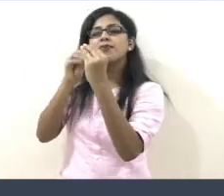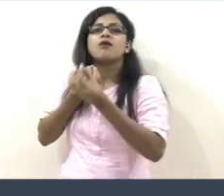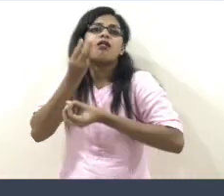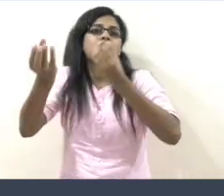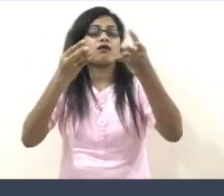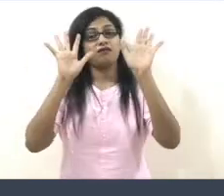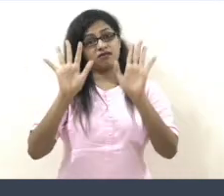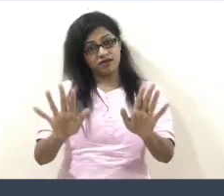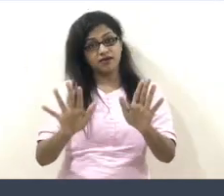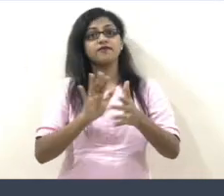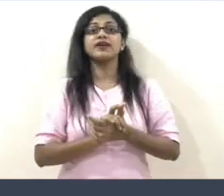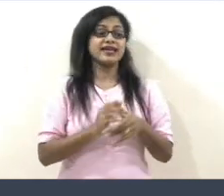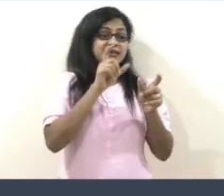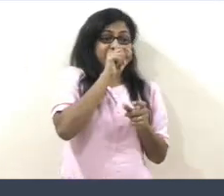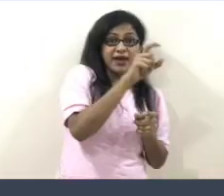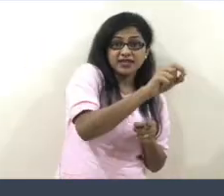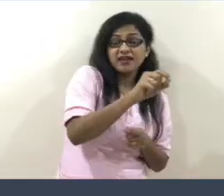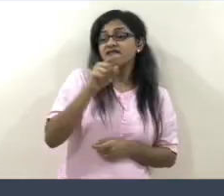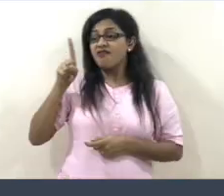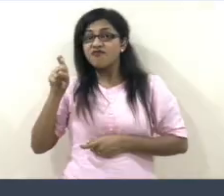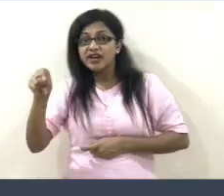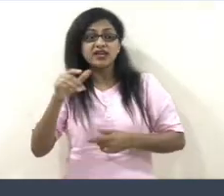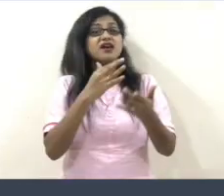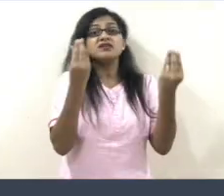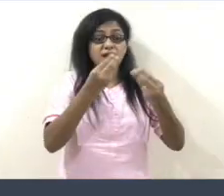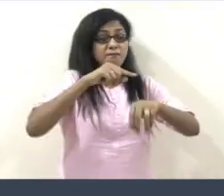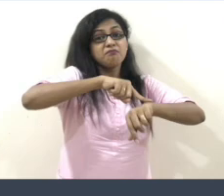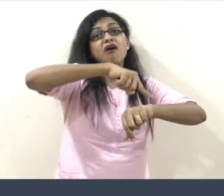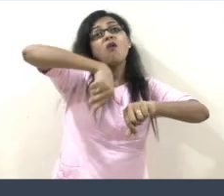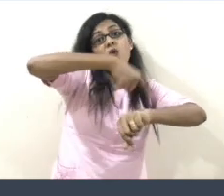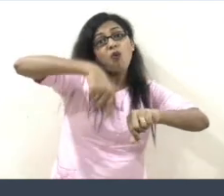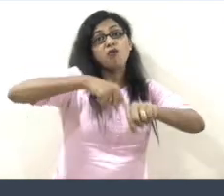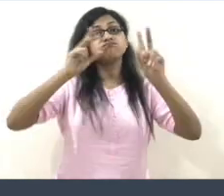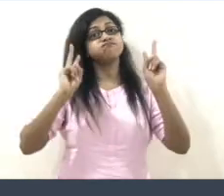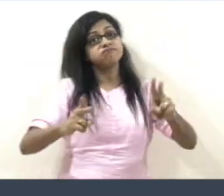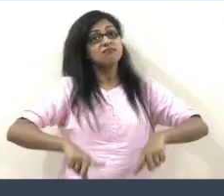certain time period. This, along with their microscopic size, makes it one of the